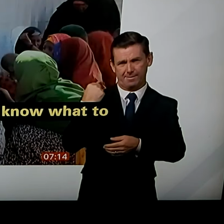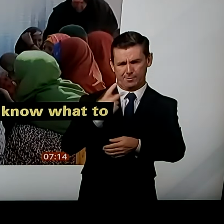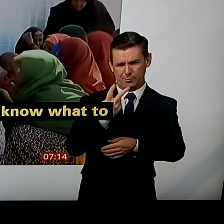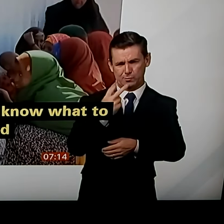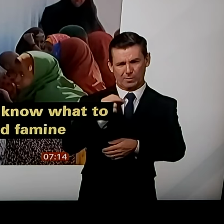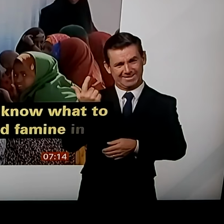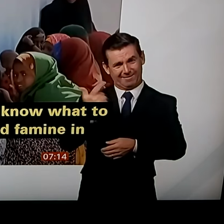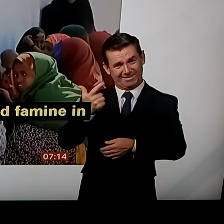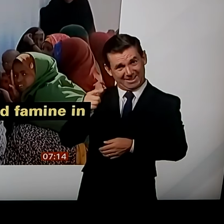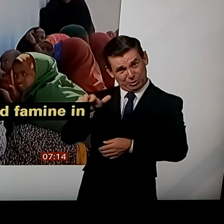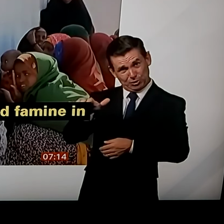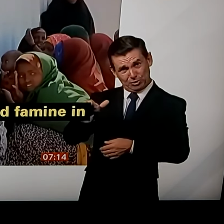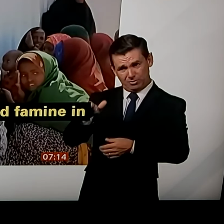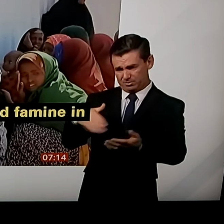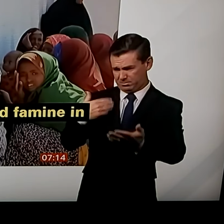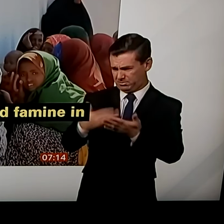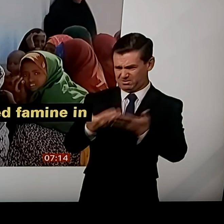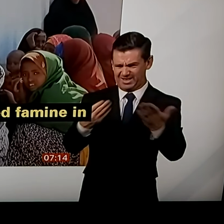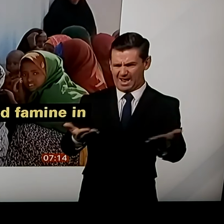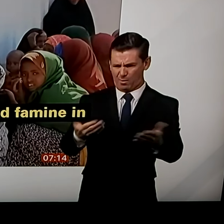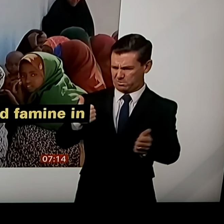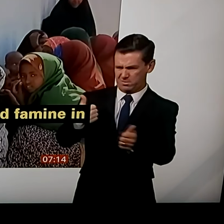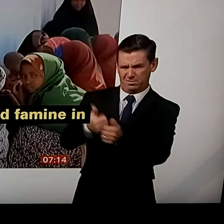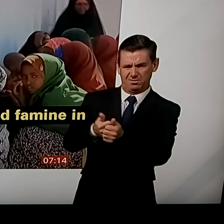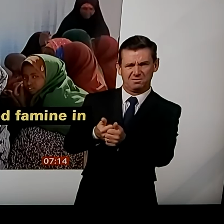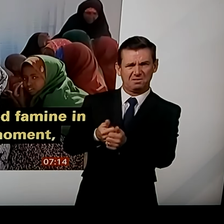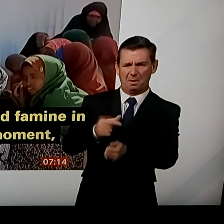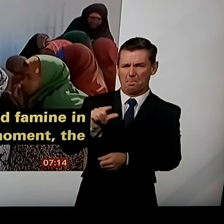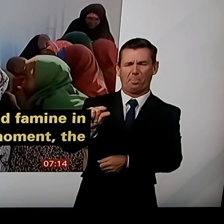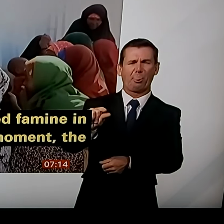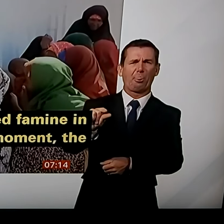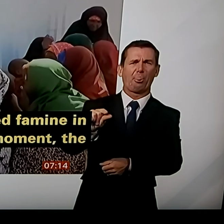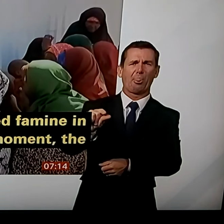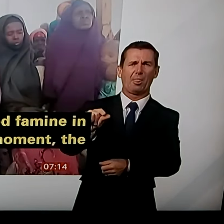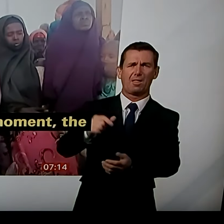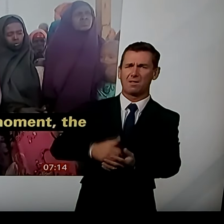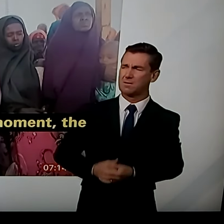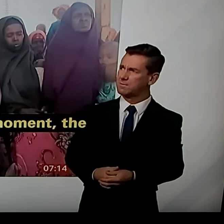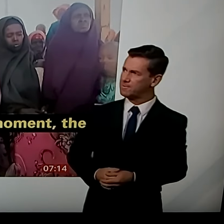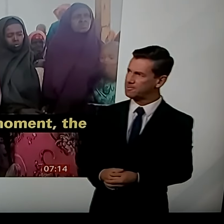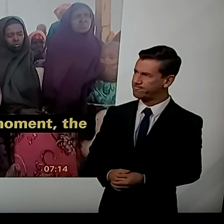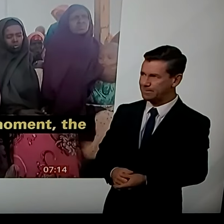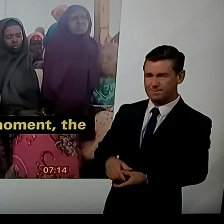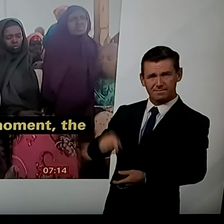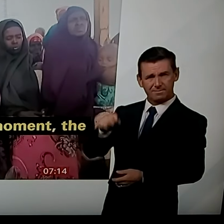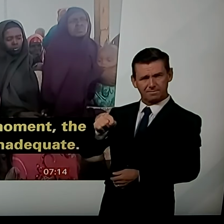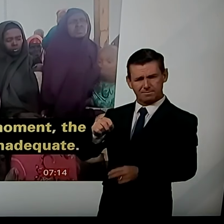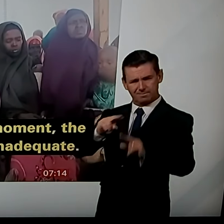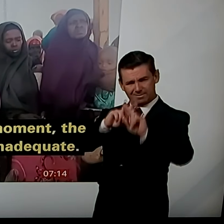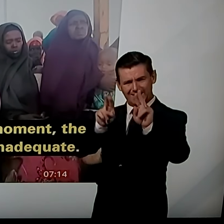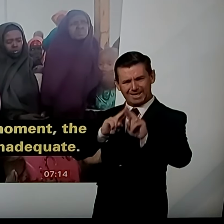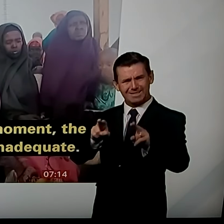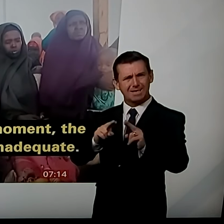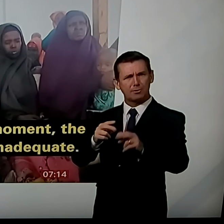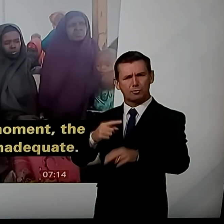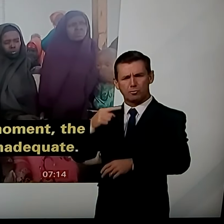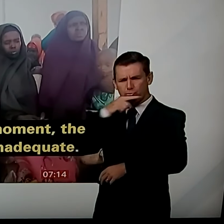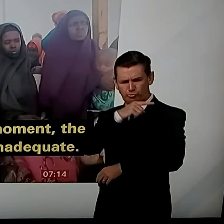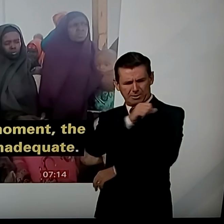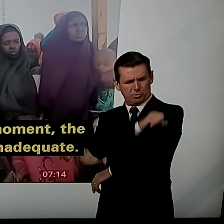inadequate. In Baidoa, where the emergency is, the international committee's record is running stabilization